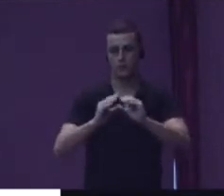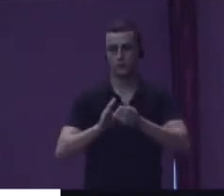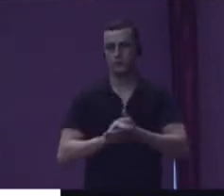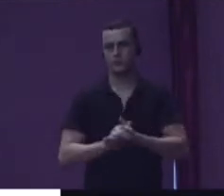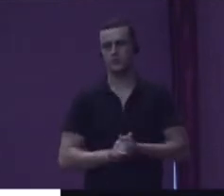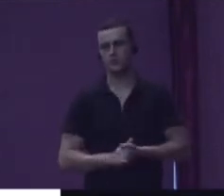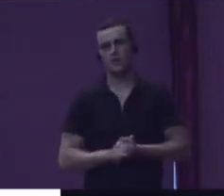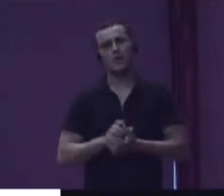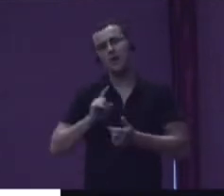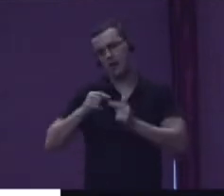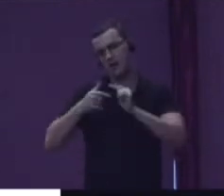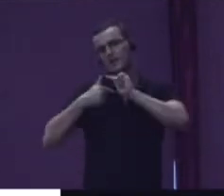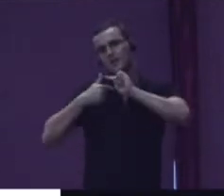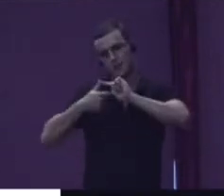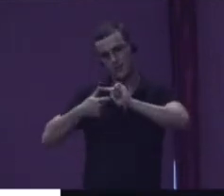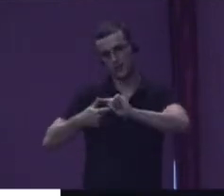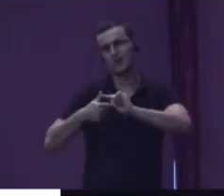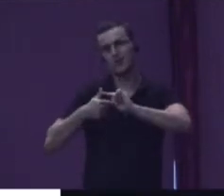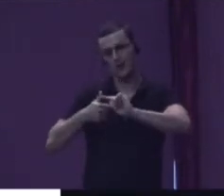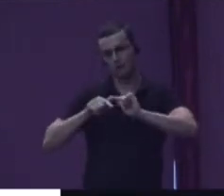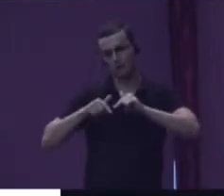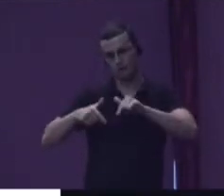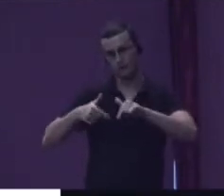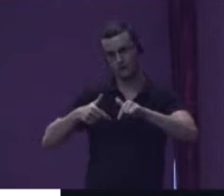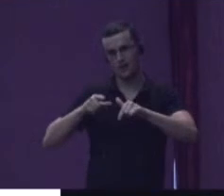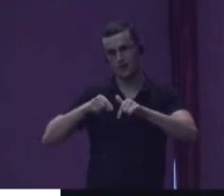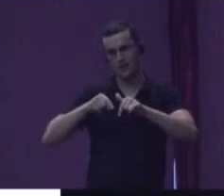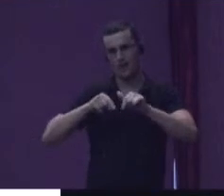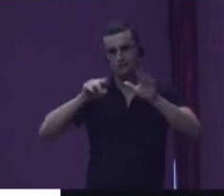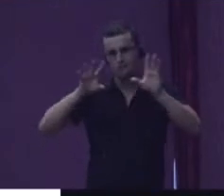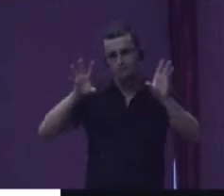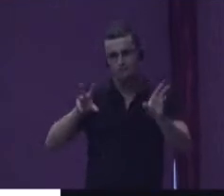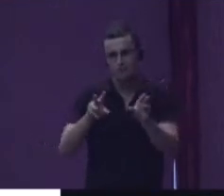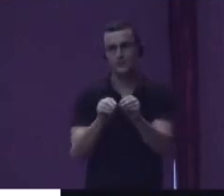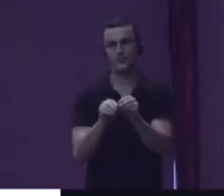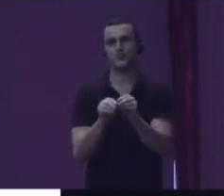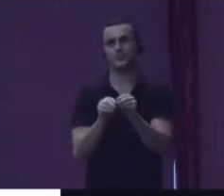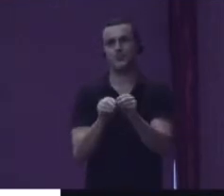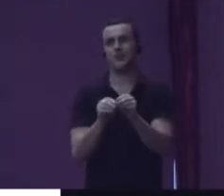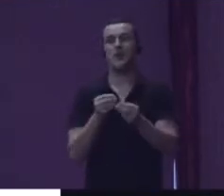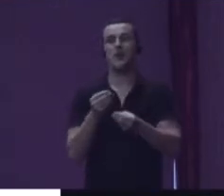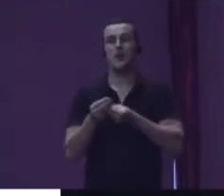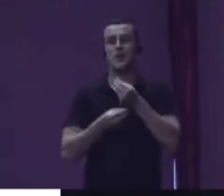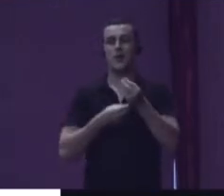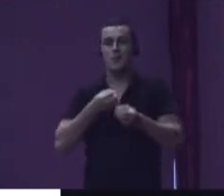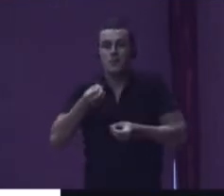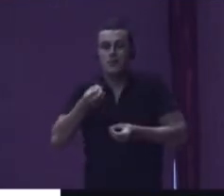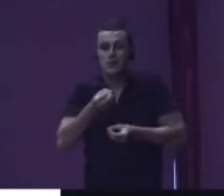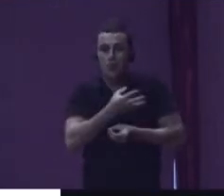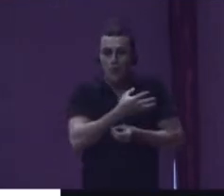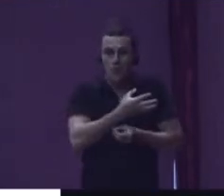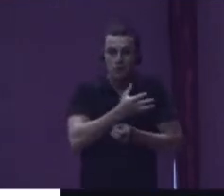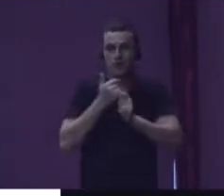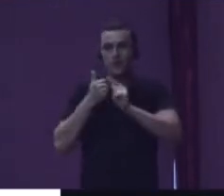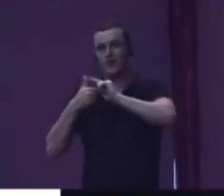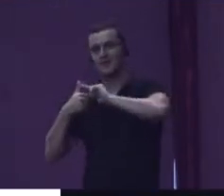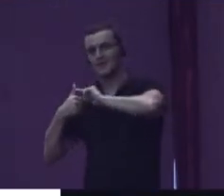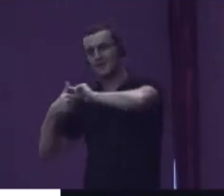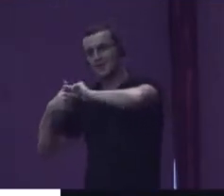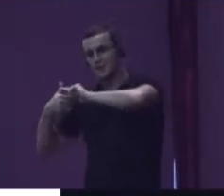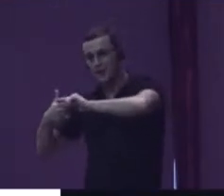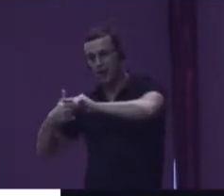synchronization, the synthesis of the traditional and the modern. She used the candle, and then she has a